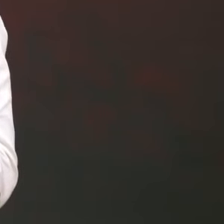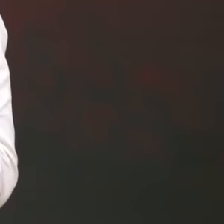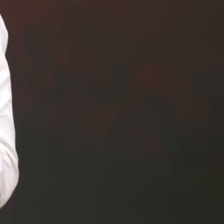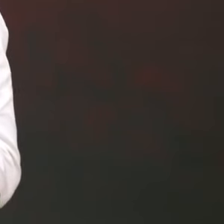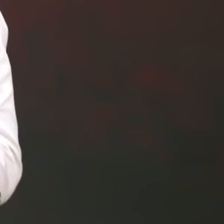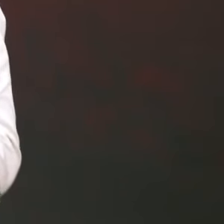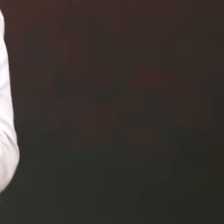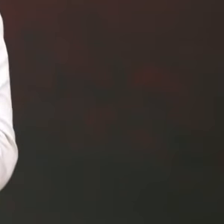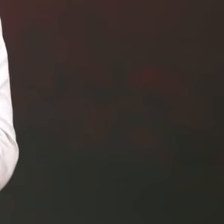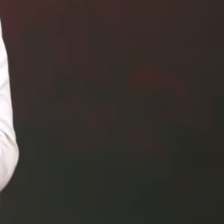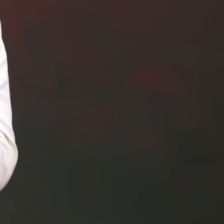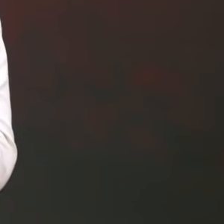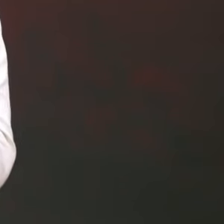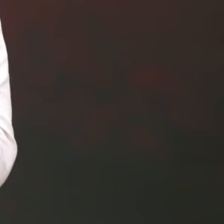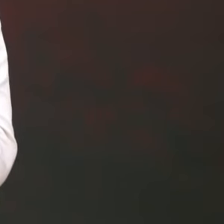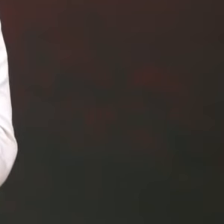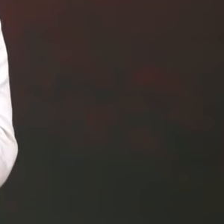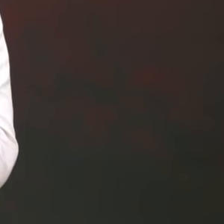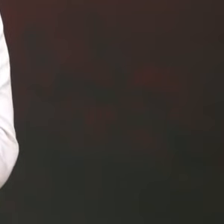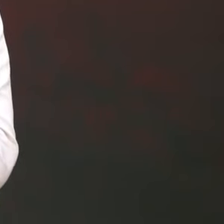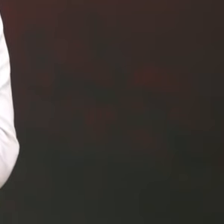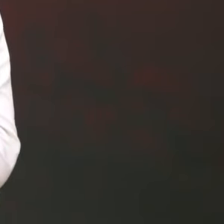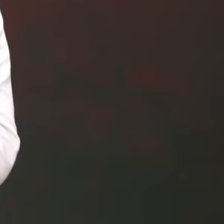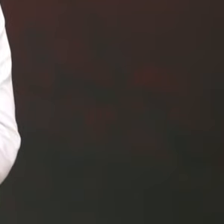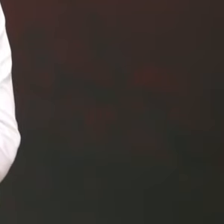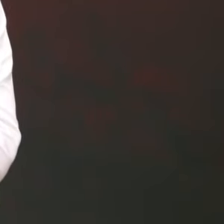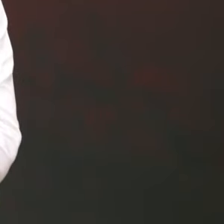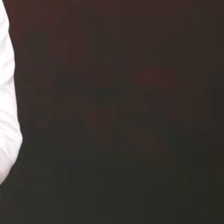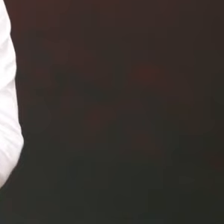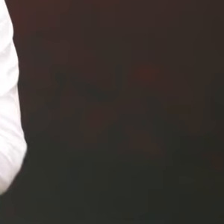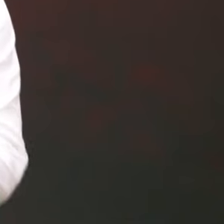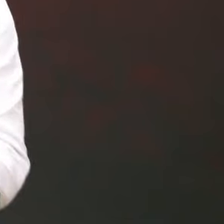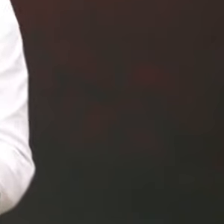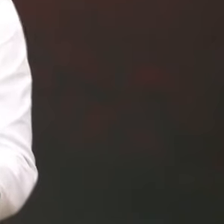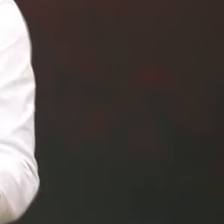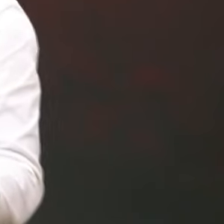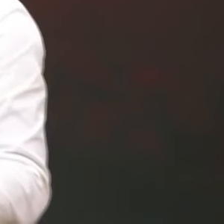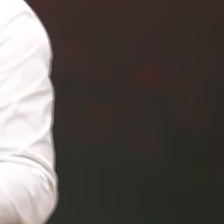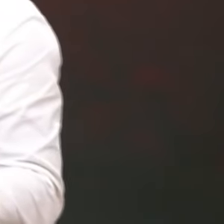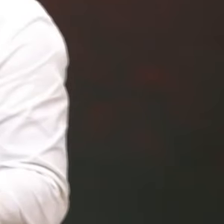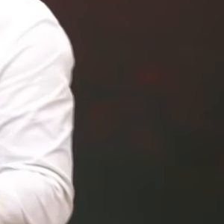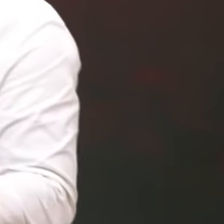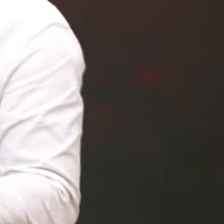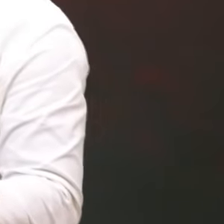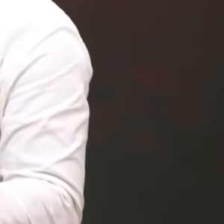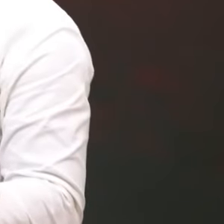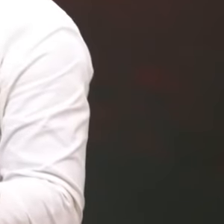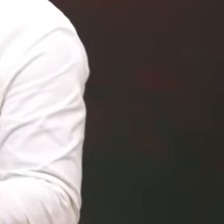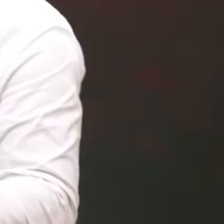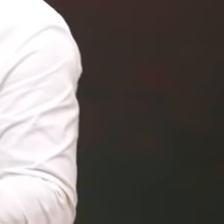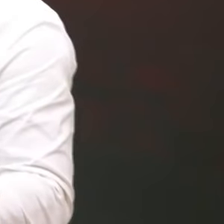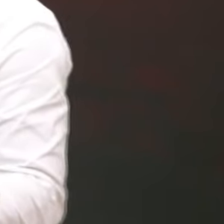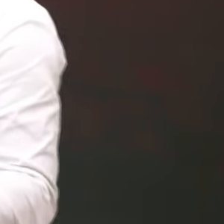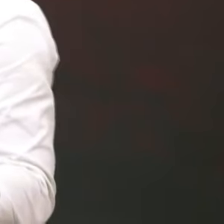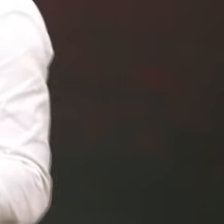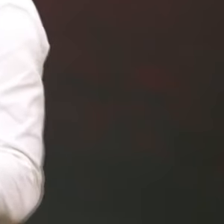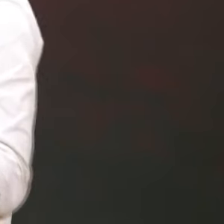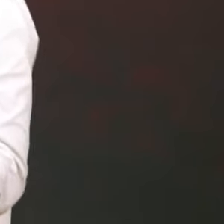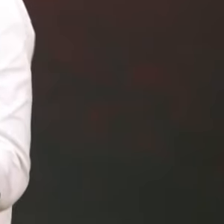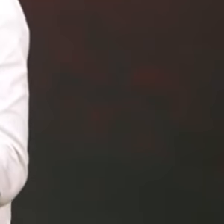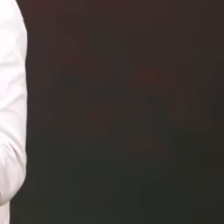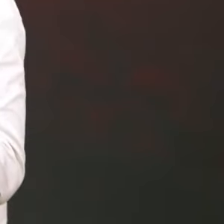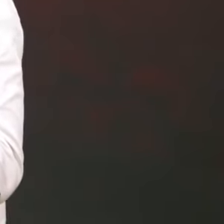me. He went for me. All the way to Calvary he